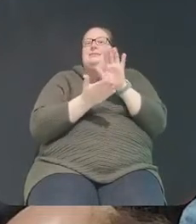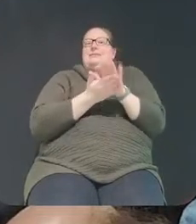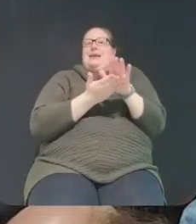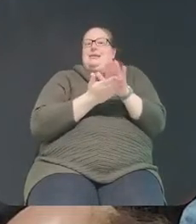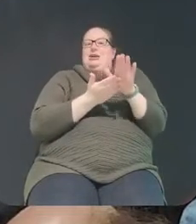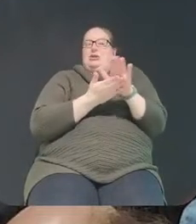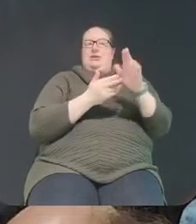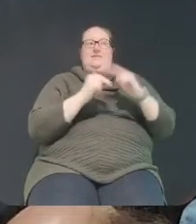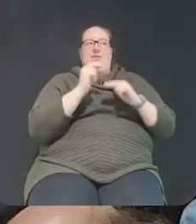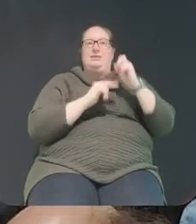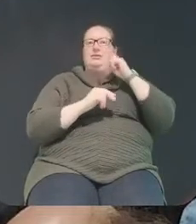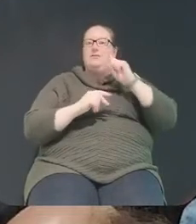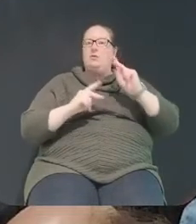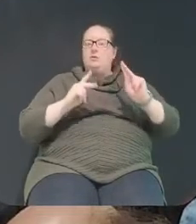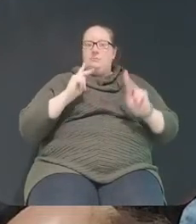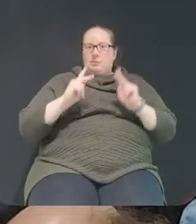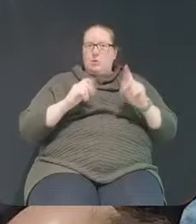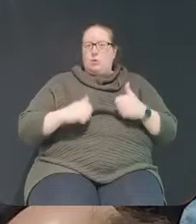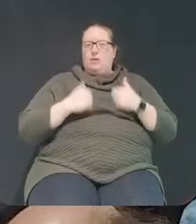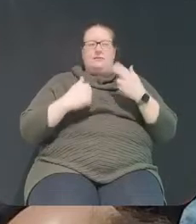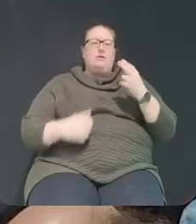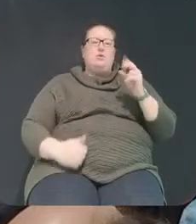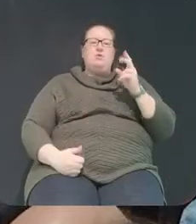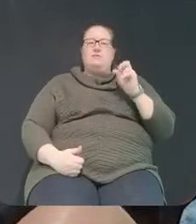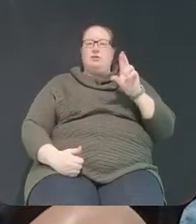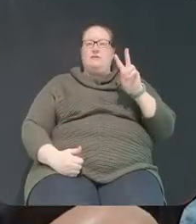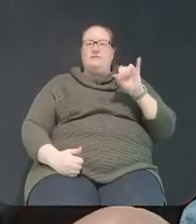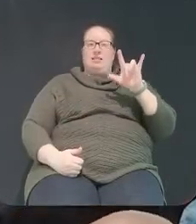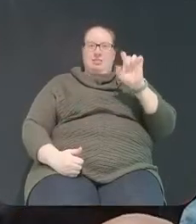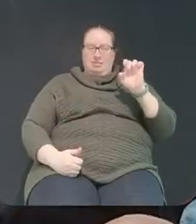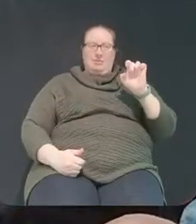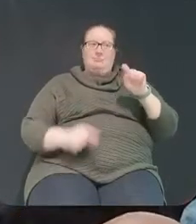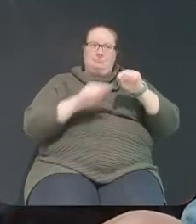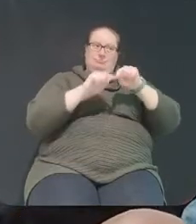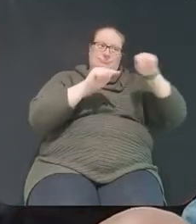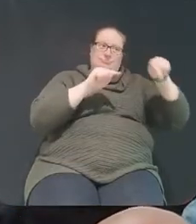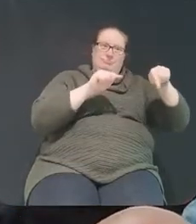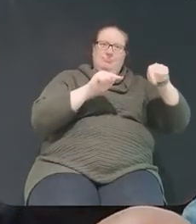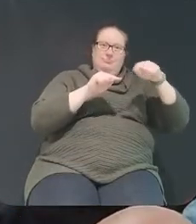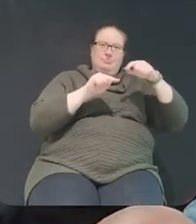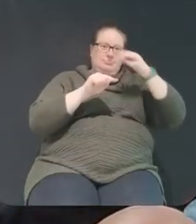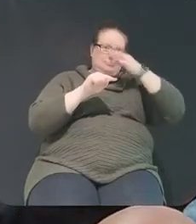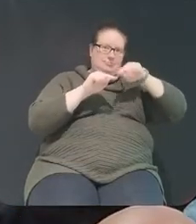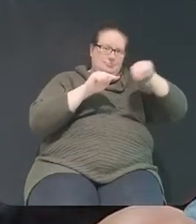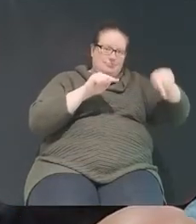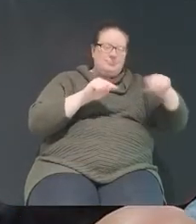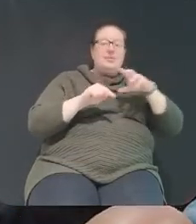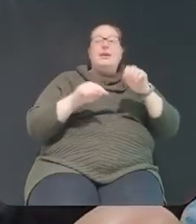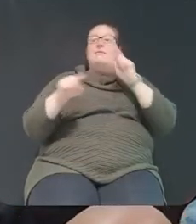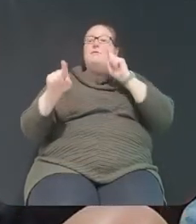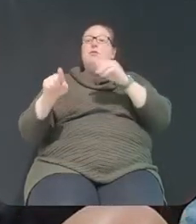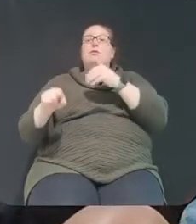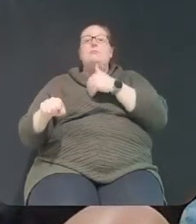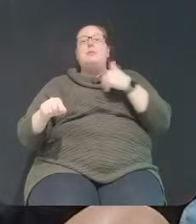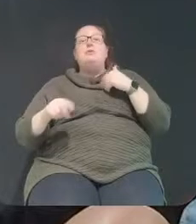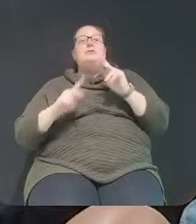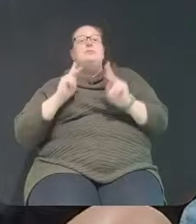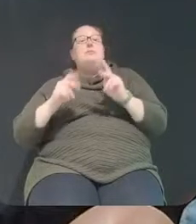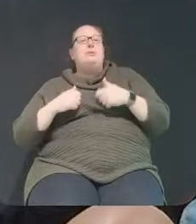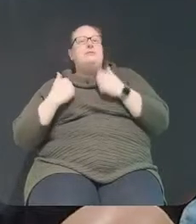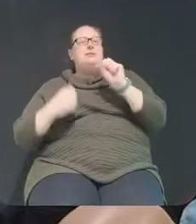facility for residents of the large Hoovervilles encampment nearby on the tide flats, as well as for members of the Skid Road